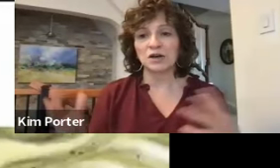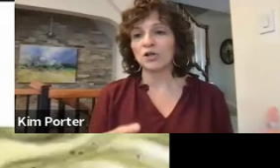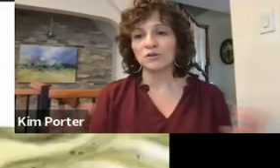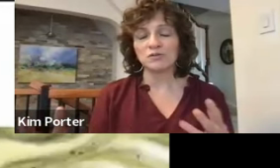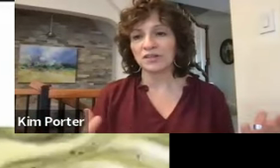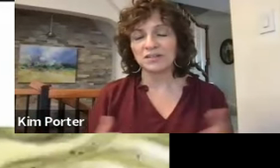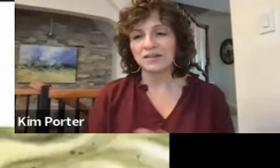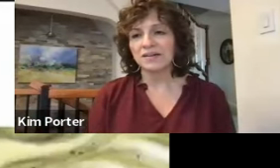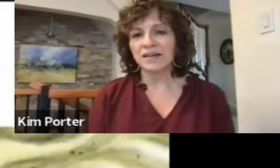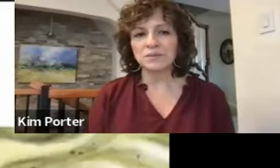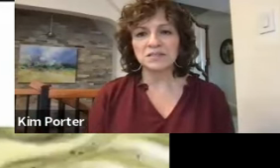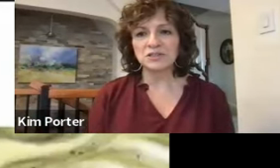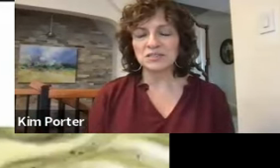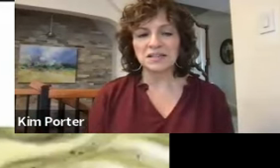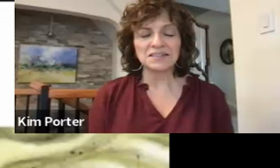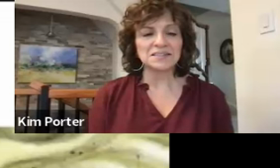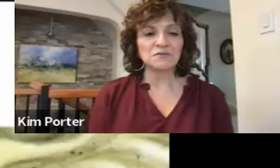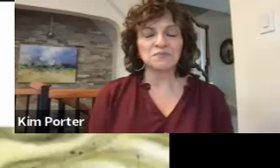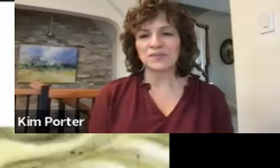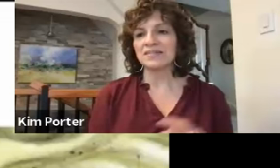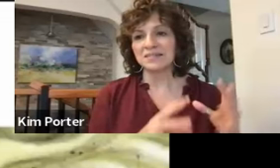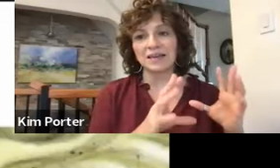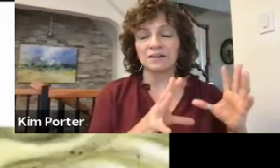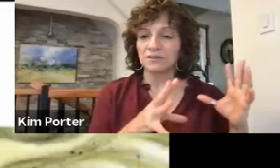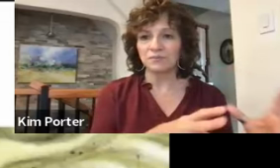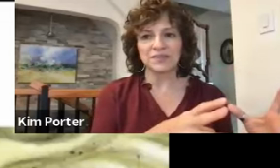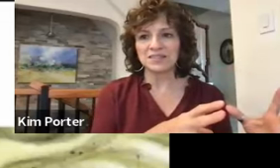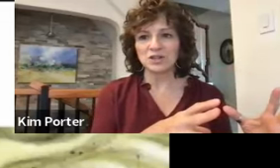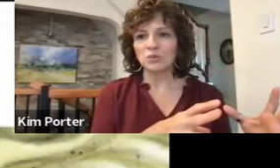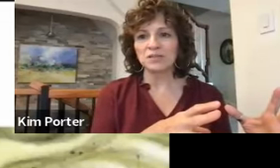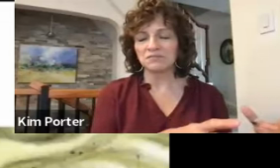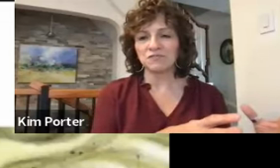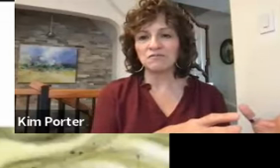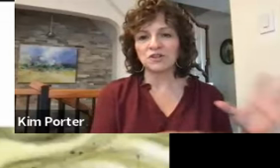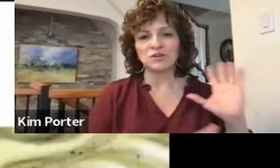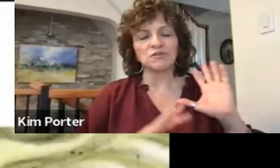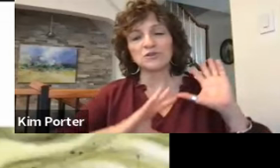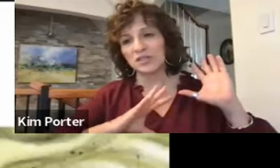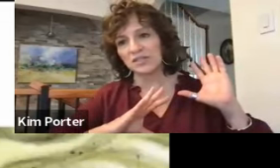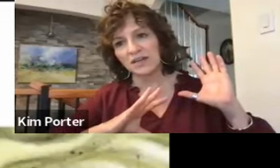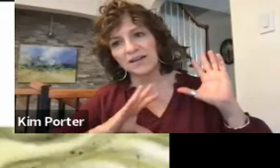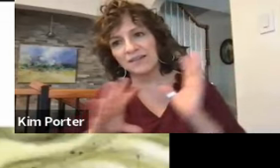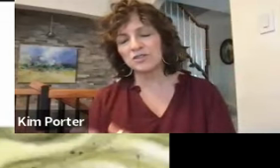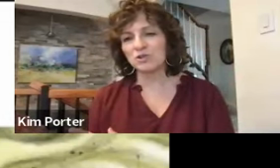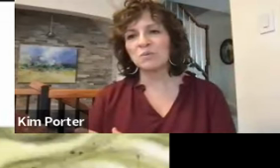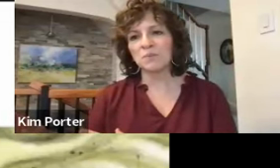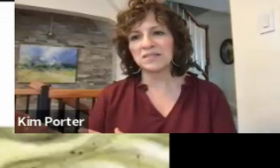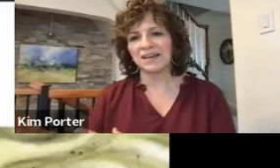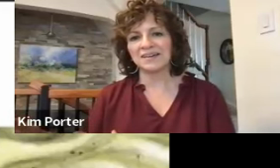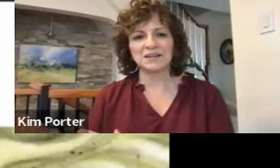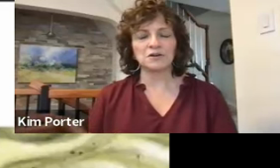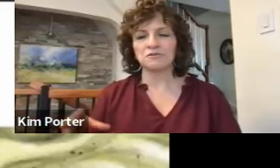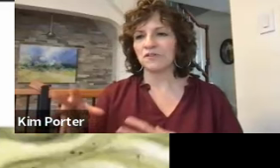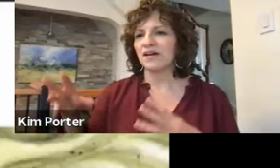Chong is like all over the cannabis industry selling stuff, but this is like this is harmless and fun for you versus the extreme